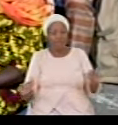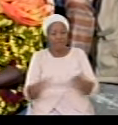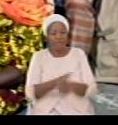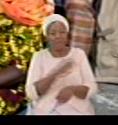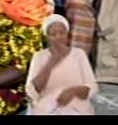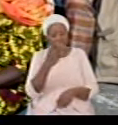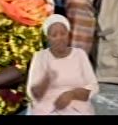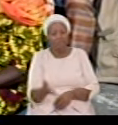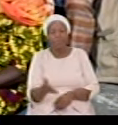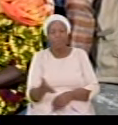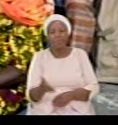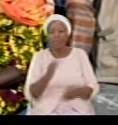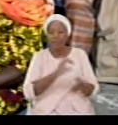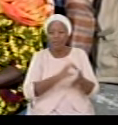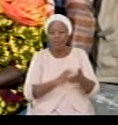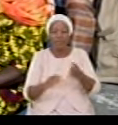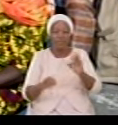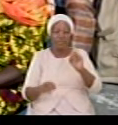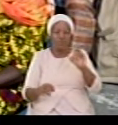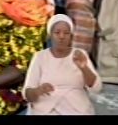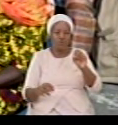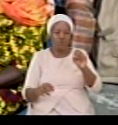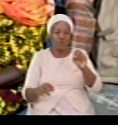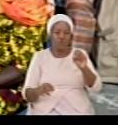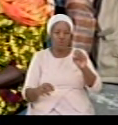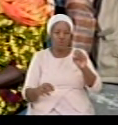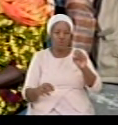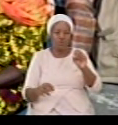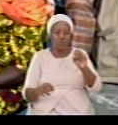Look at verse 12. Wherefore,